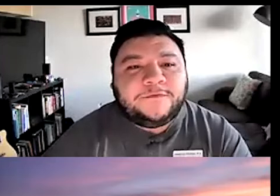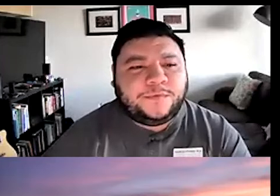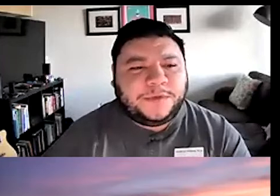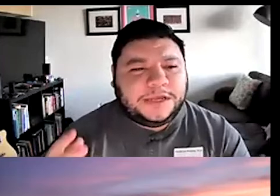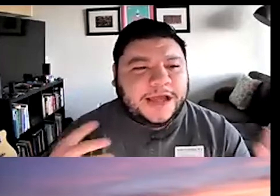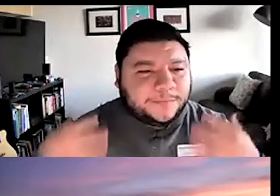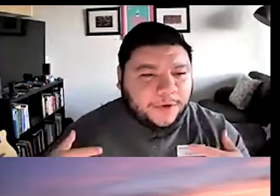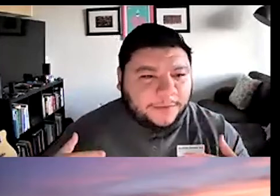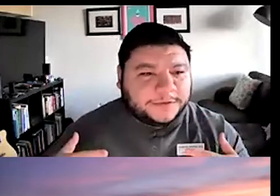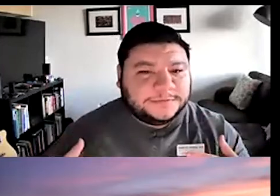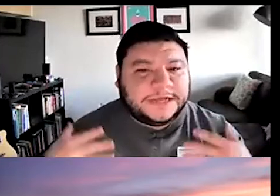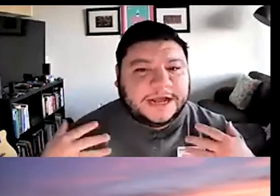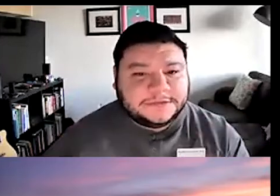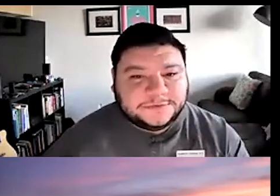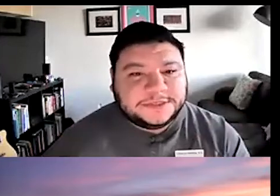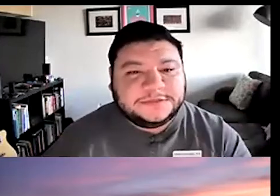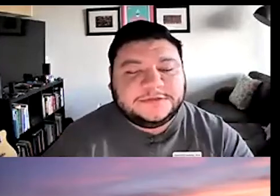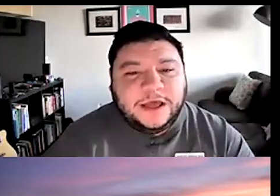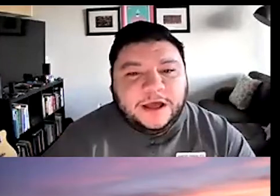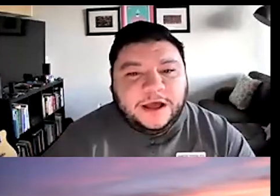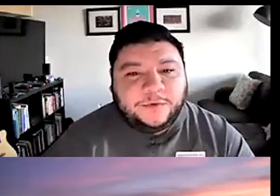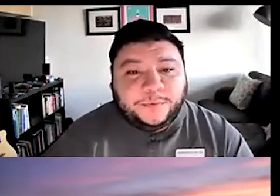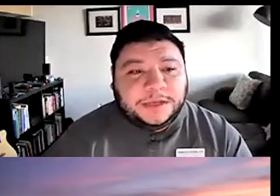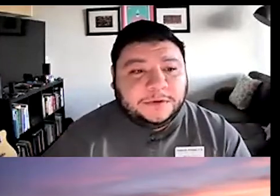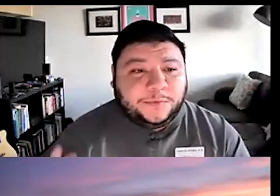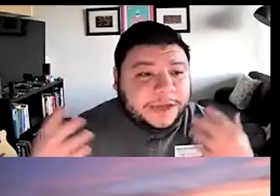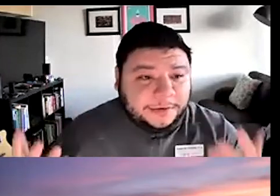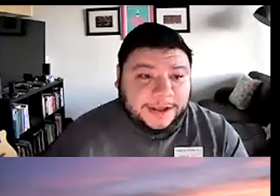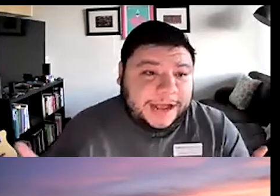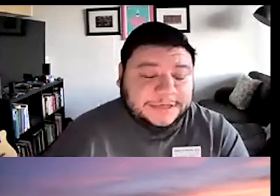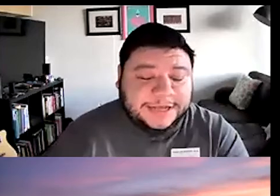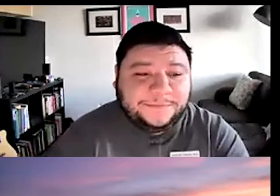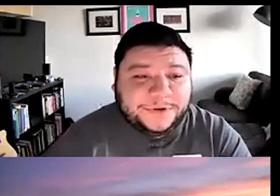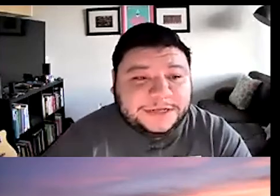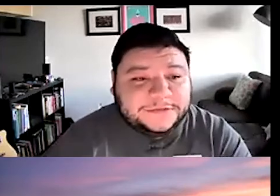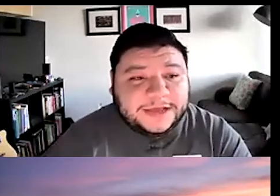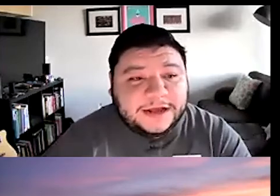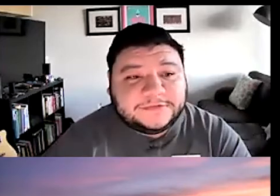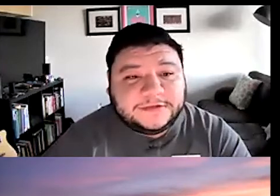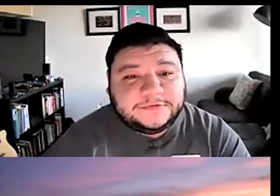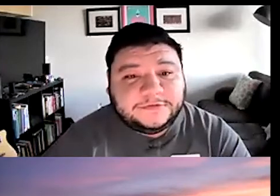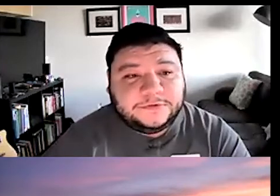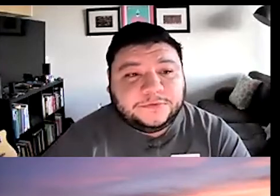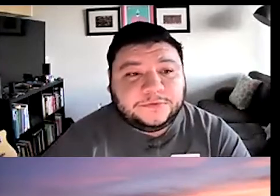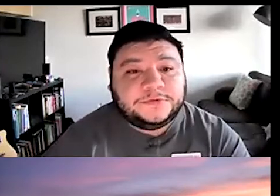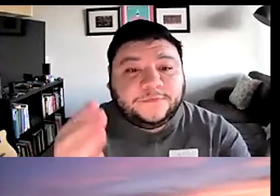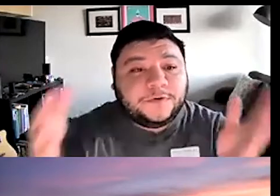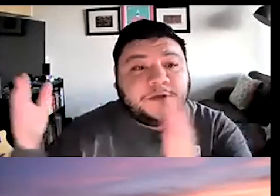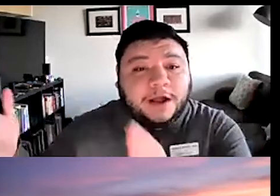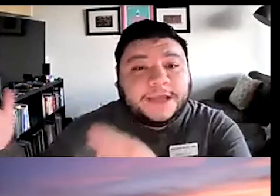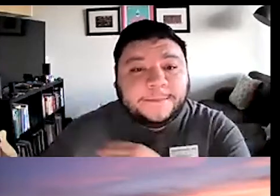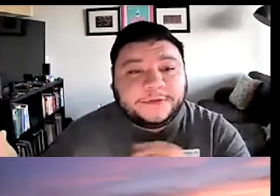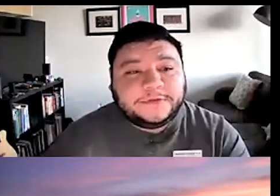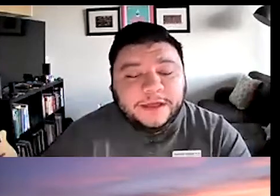whenever we had problems as students, we actually had pretty easy access to folks